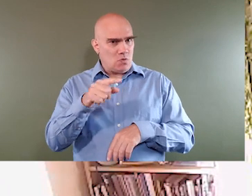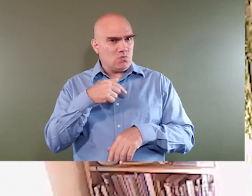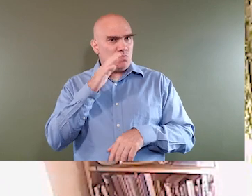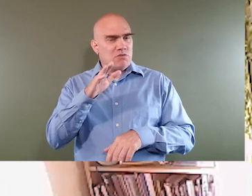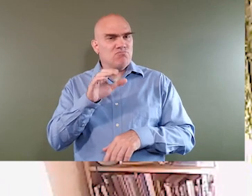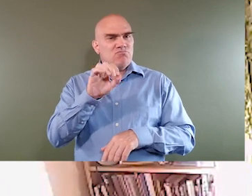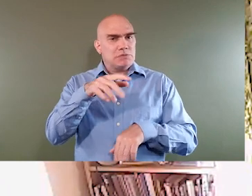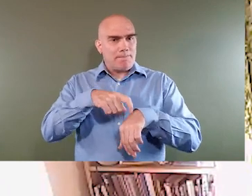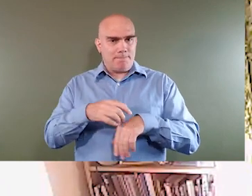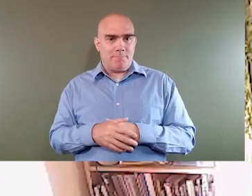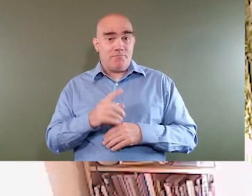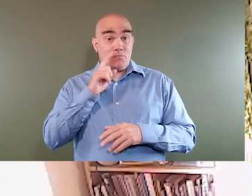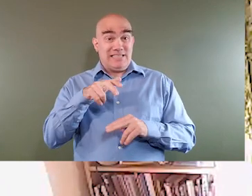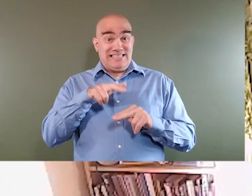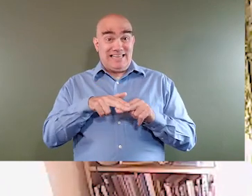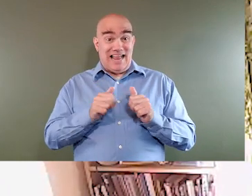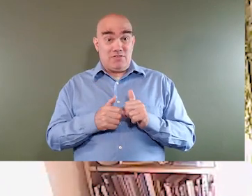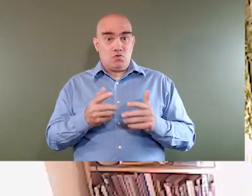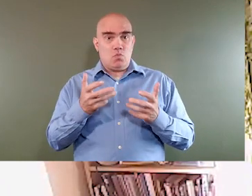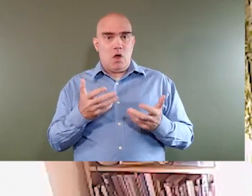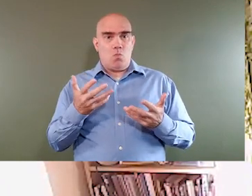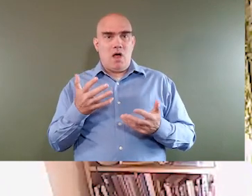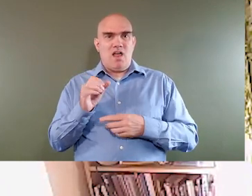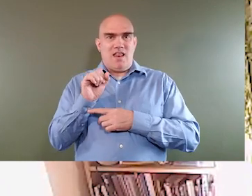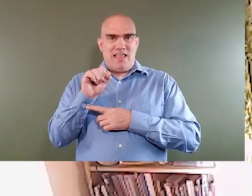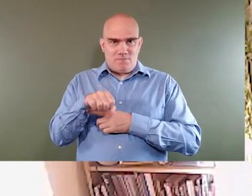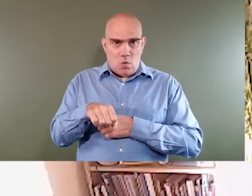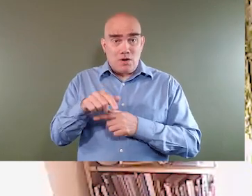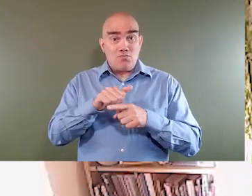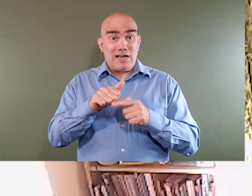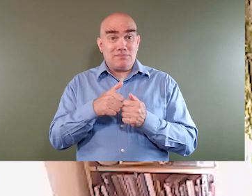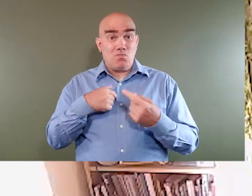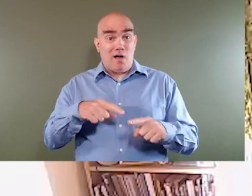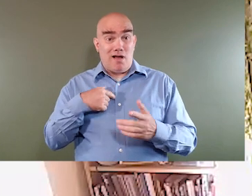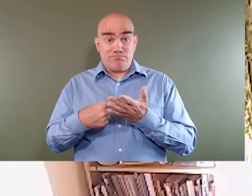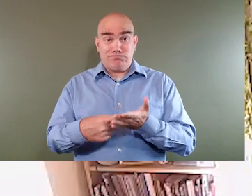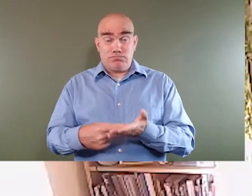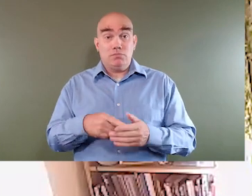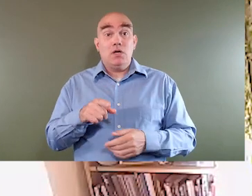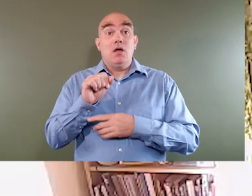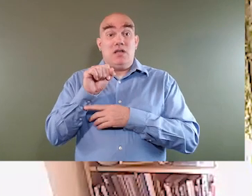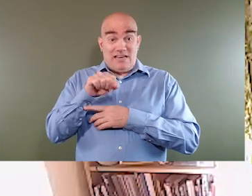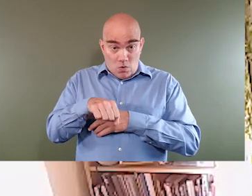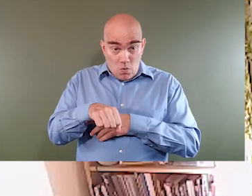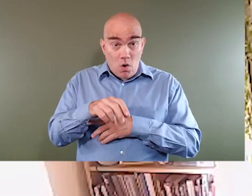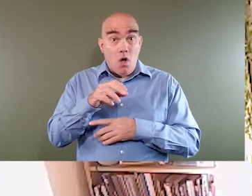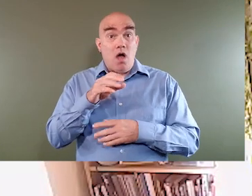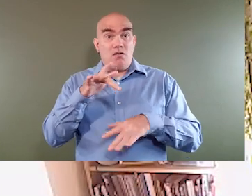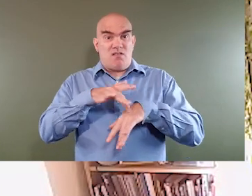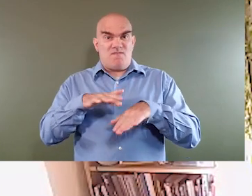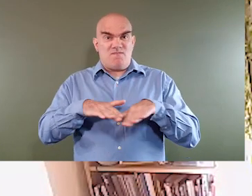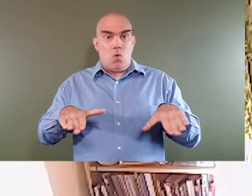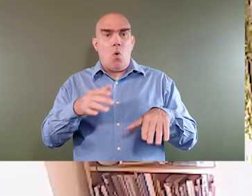you're gonna lean forward, and you can practice this with me as I talk you through it. We're gonna lean forward, tap the floor or as close to the floor as you can. That